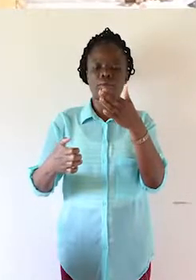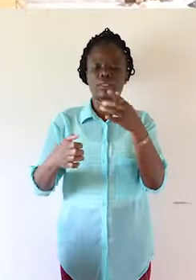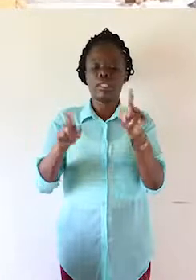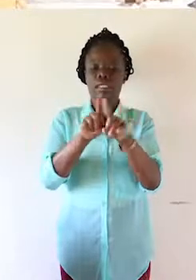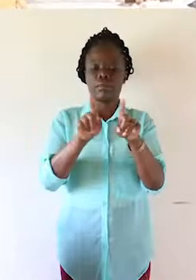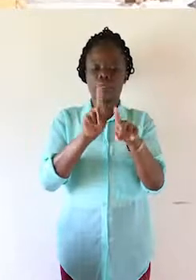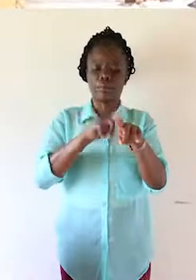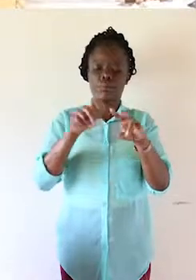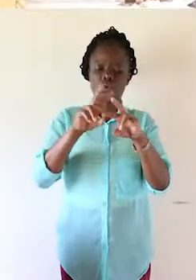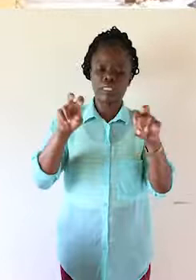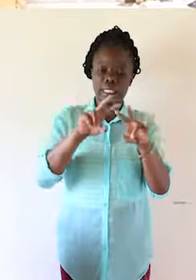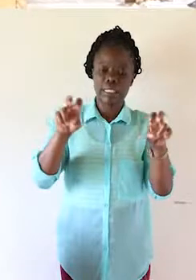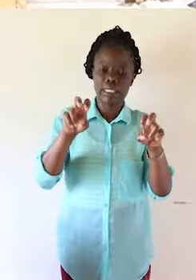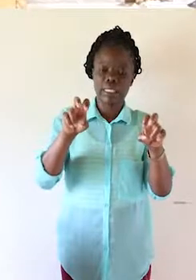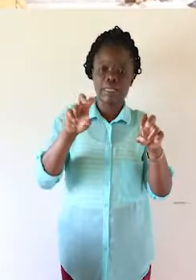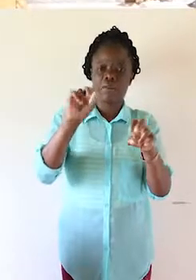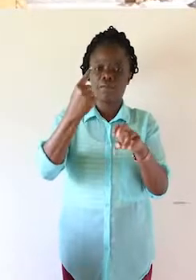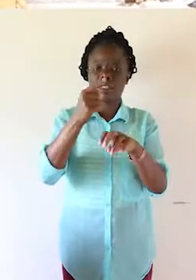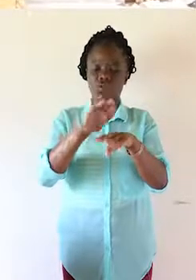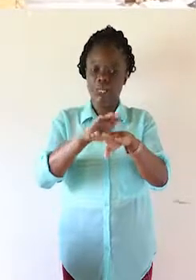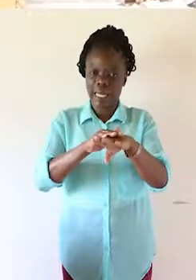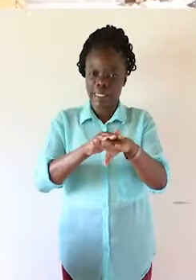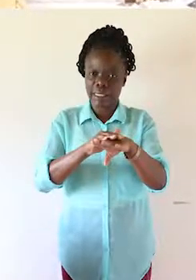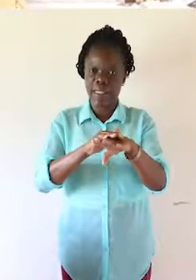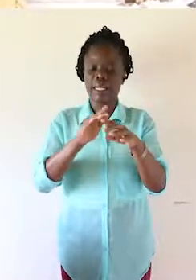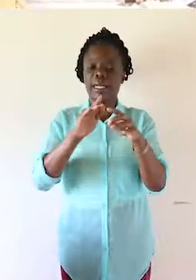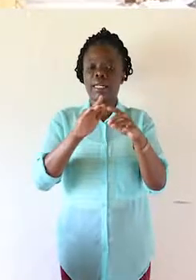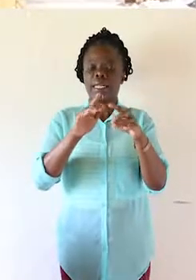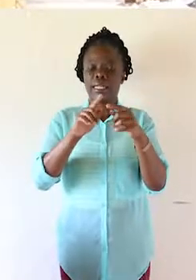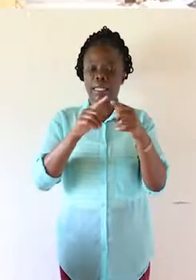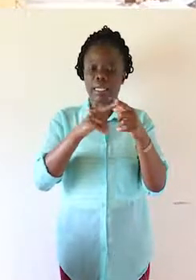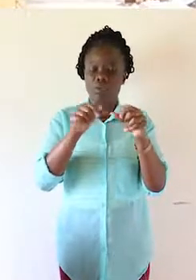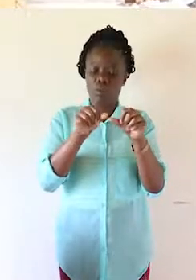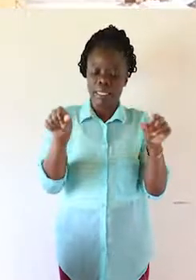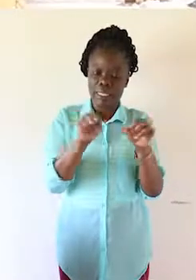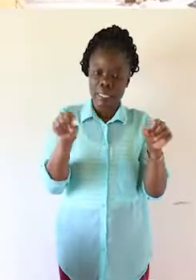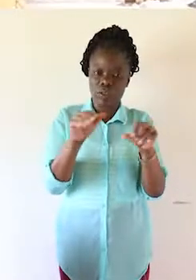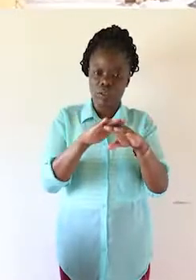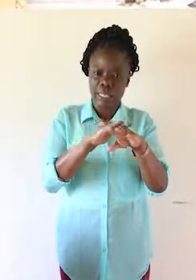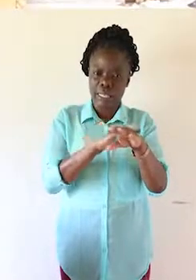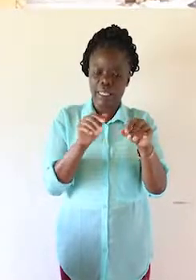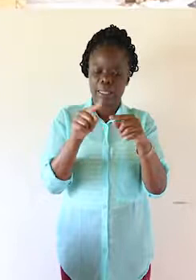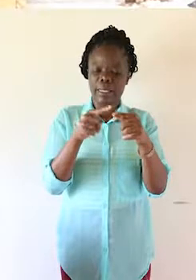Of course, you check. You first of all touch, and then you measure.